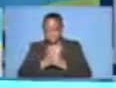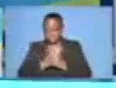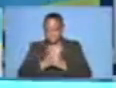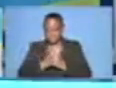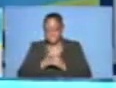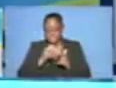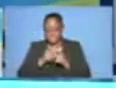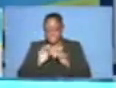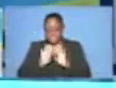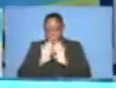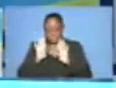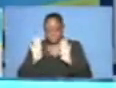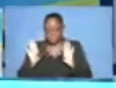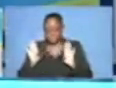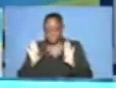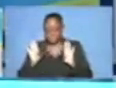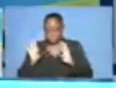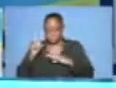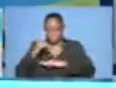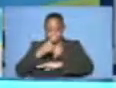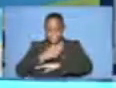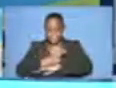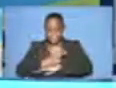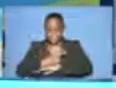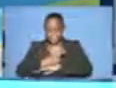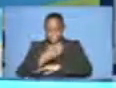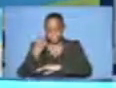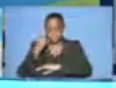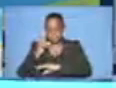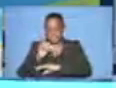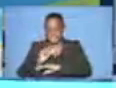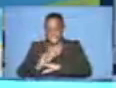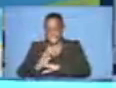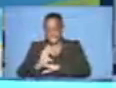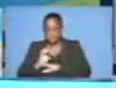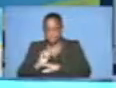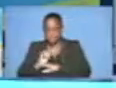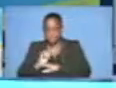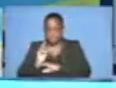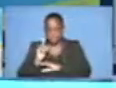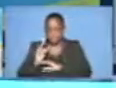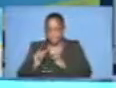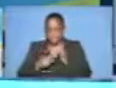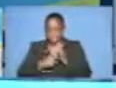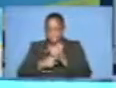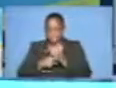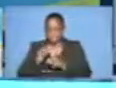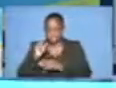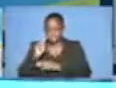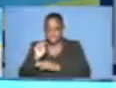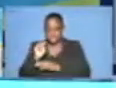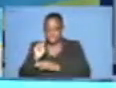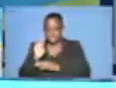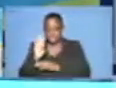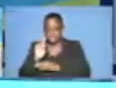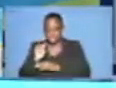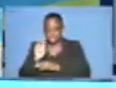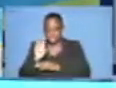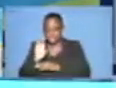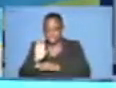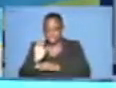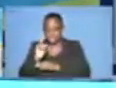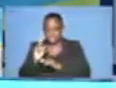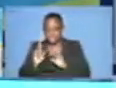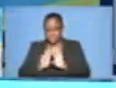Well, a big day for the island of Abaco as the Bahamas telecommunications company unveils a new addition for its clients on that